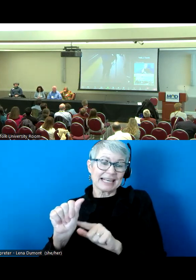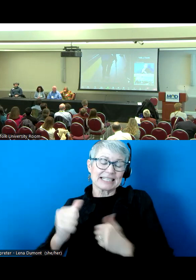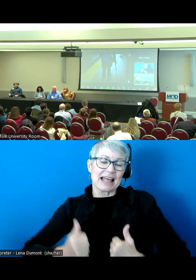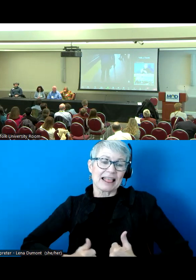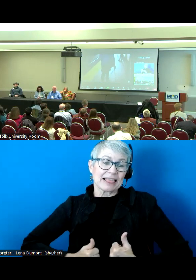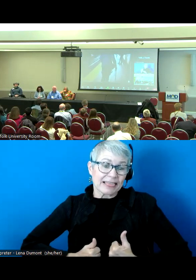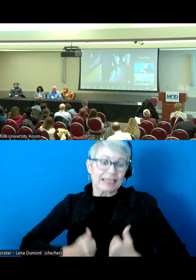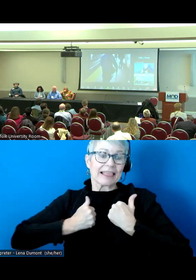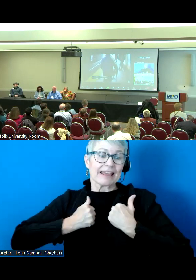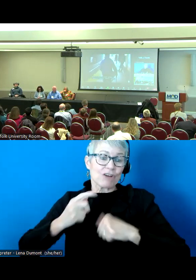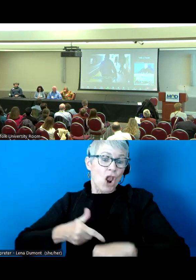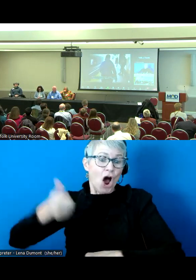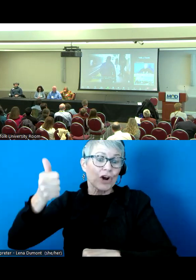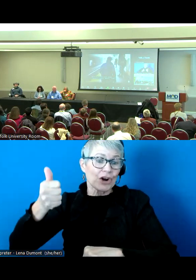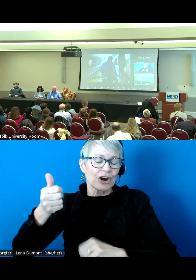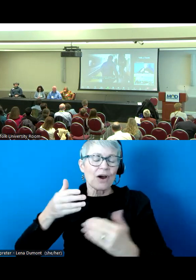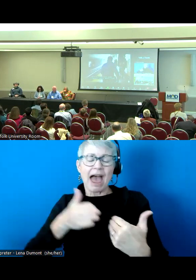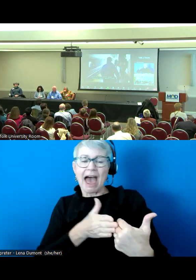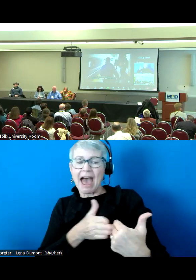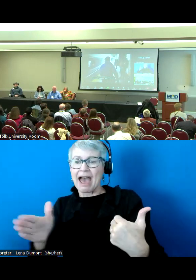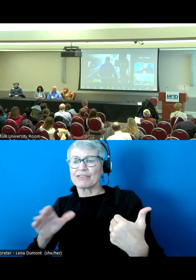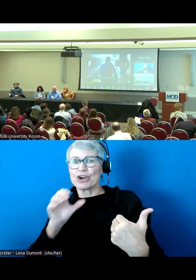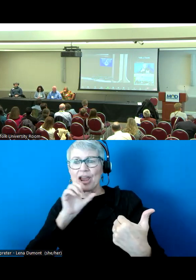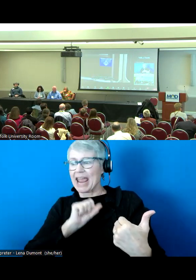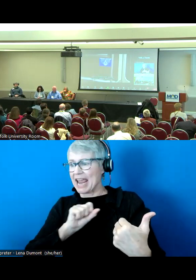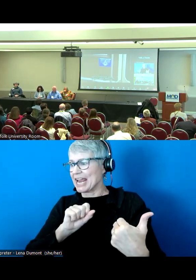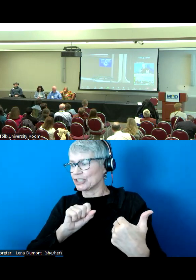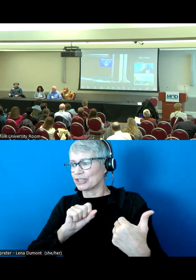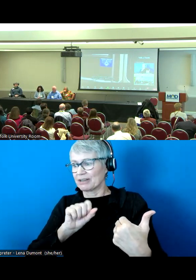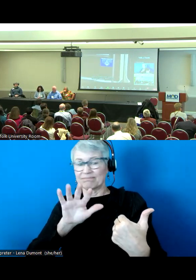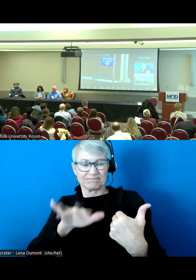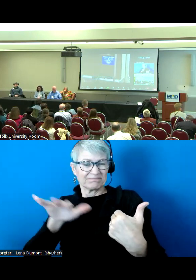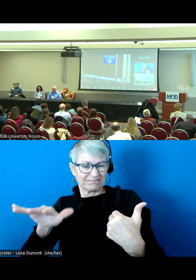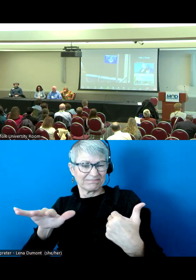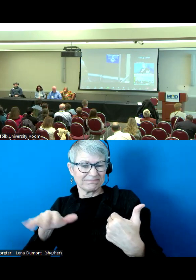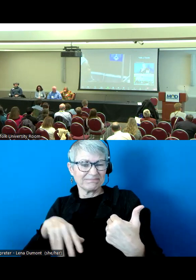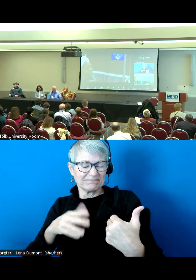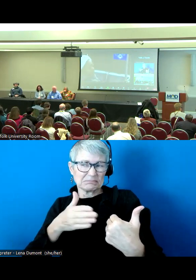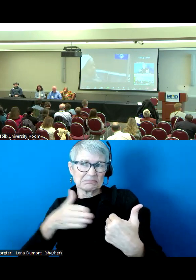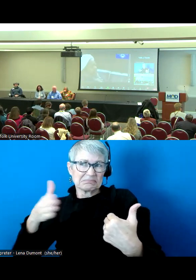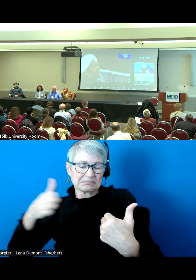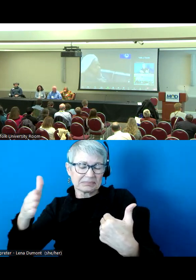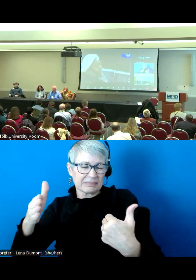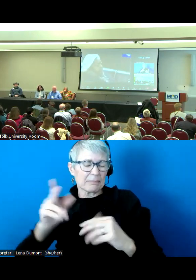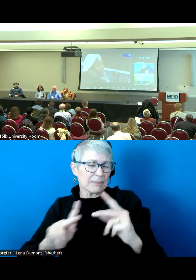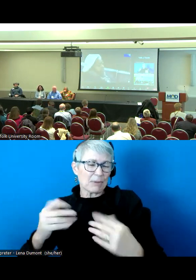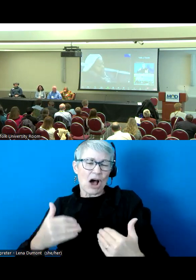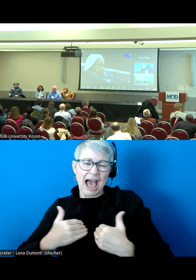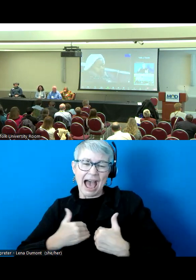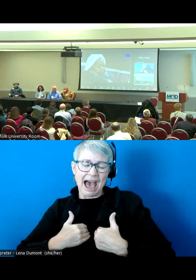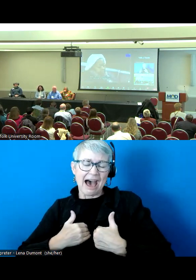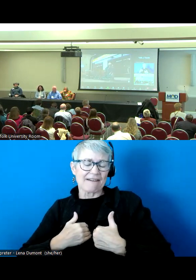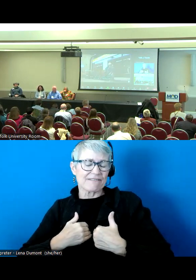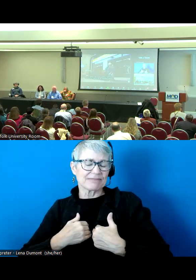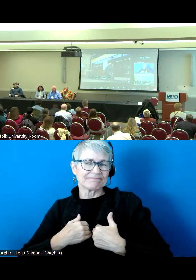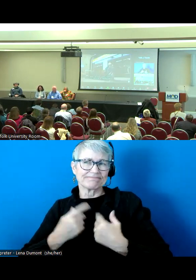of folks have a condition that impacts their daily life. Most